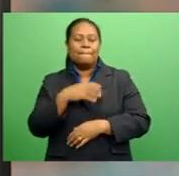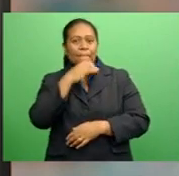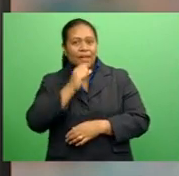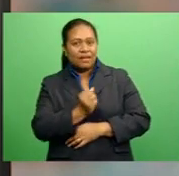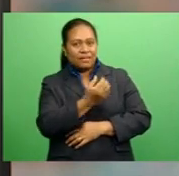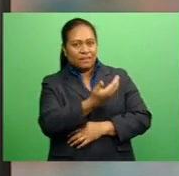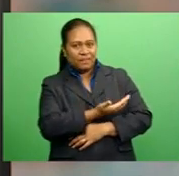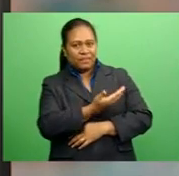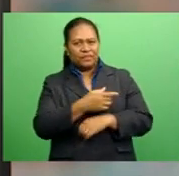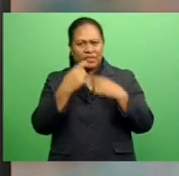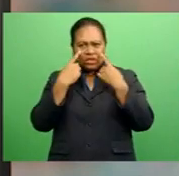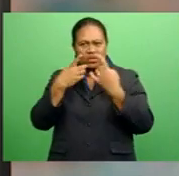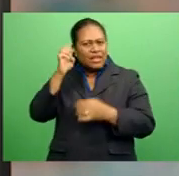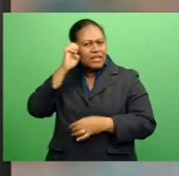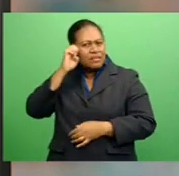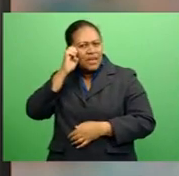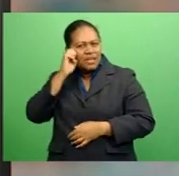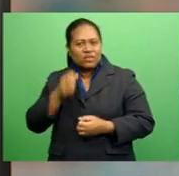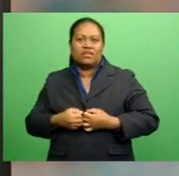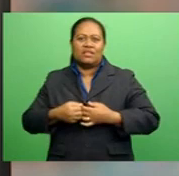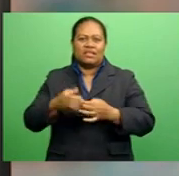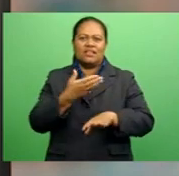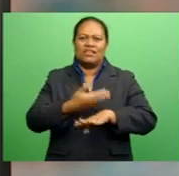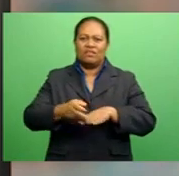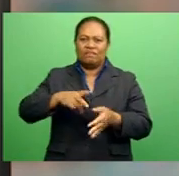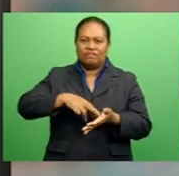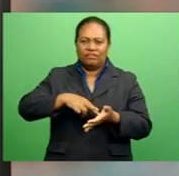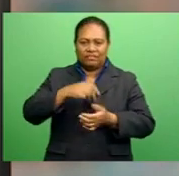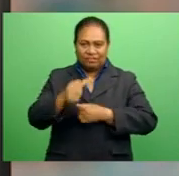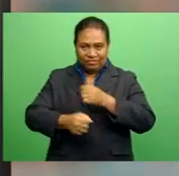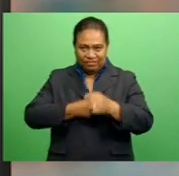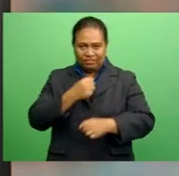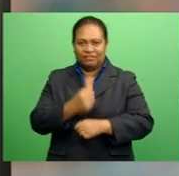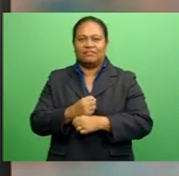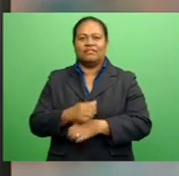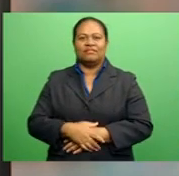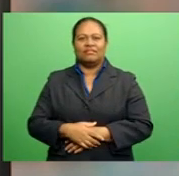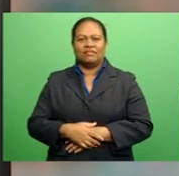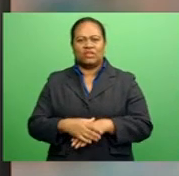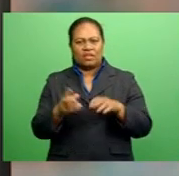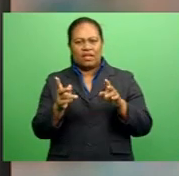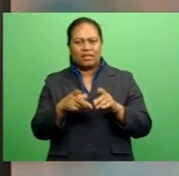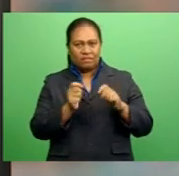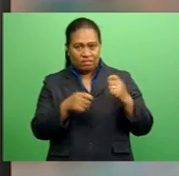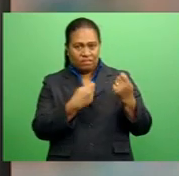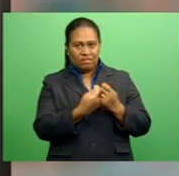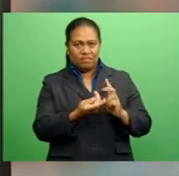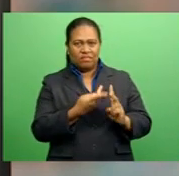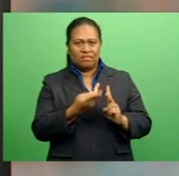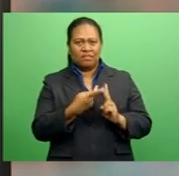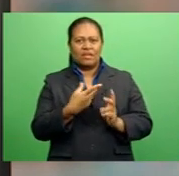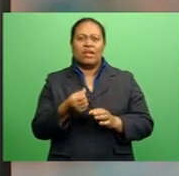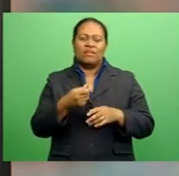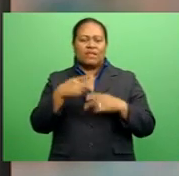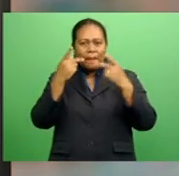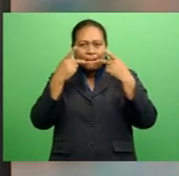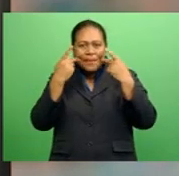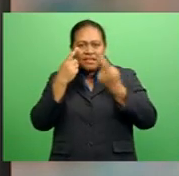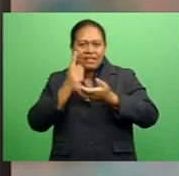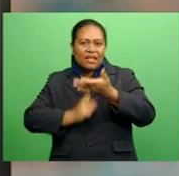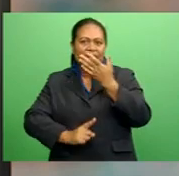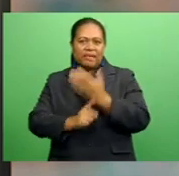Apisai Koroisawa expected to start the new NRL season with a bang. The pair were in fine form for the Panthers over the weekend